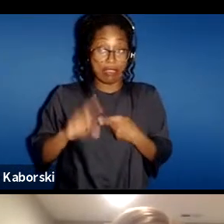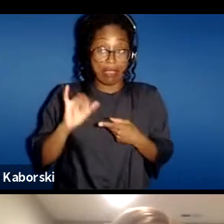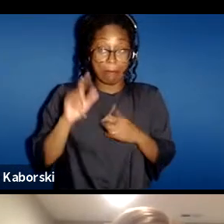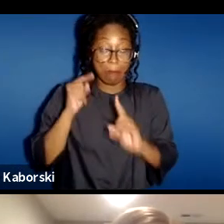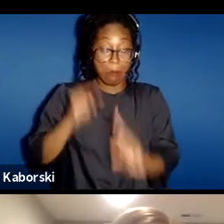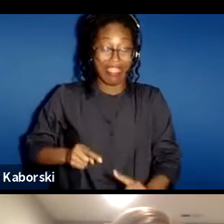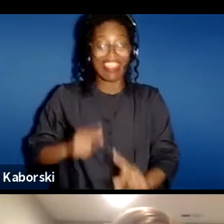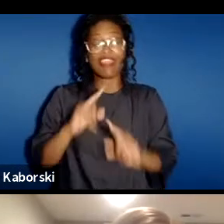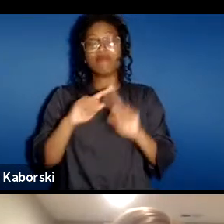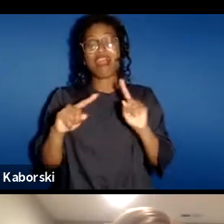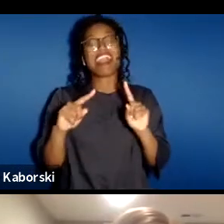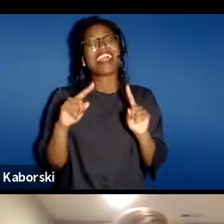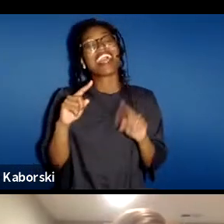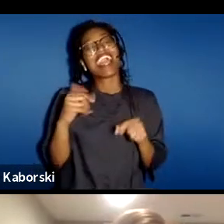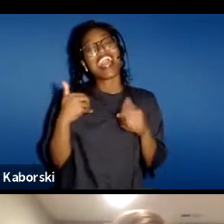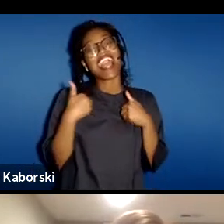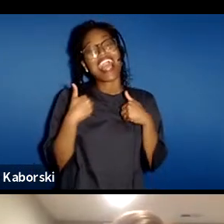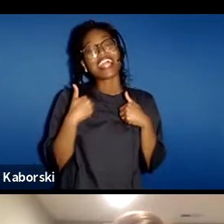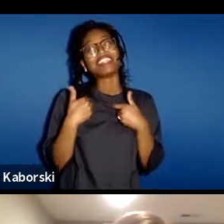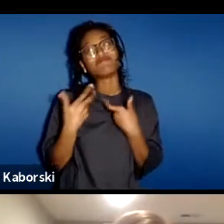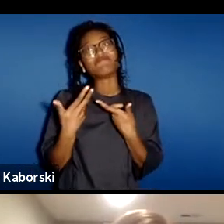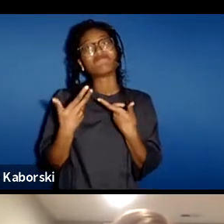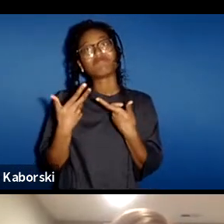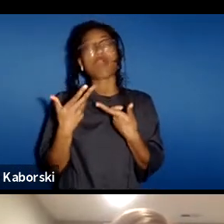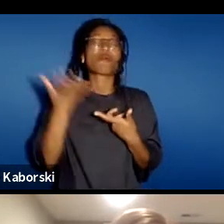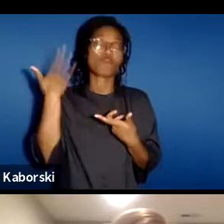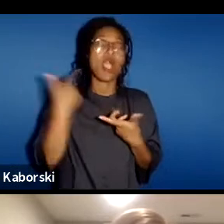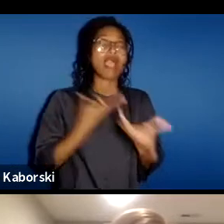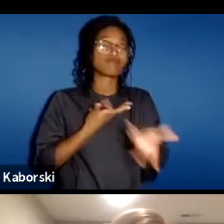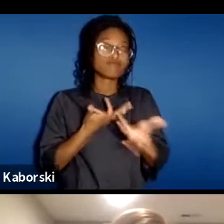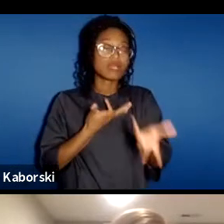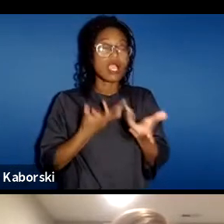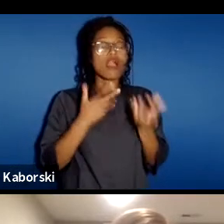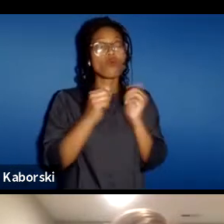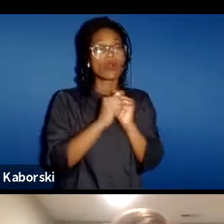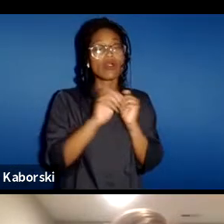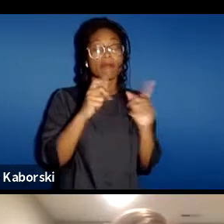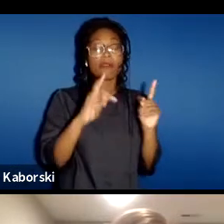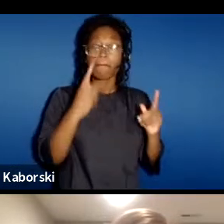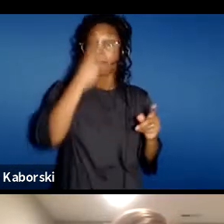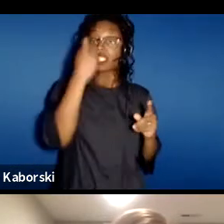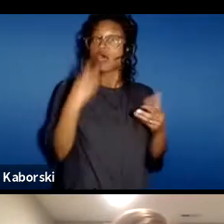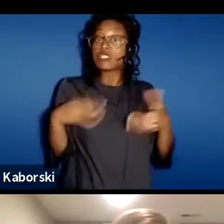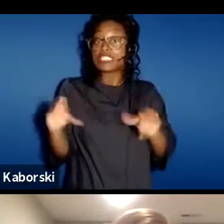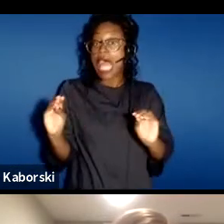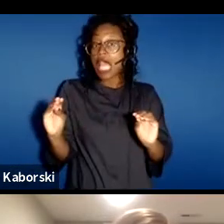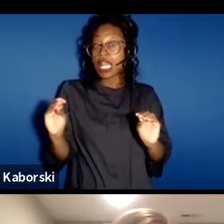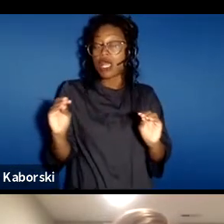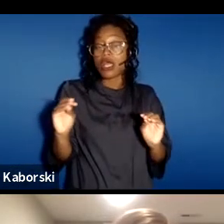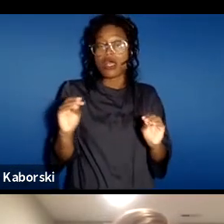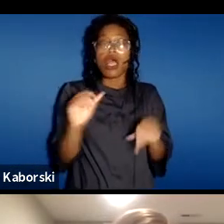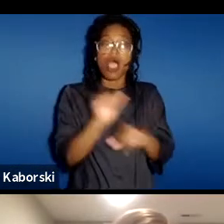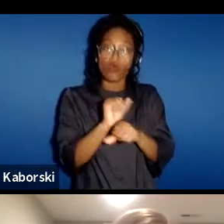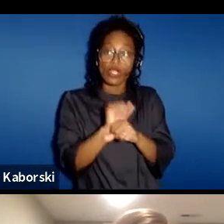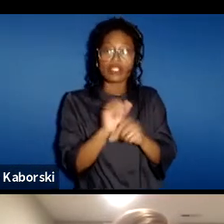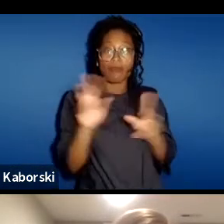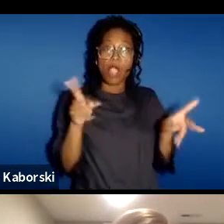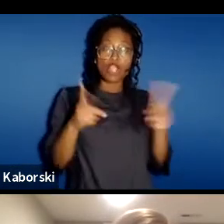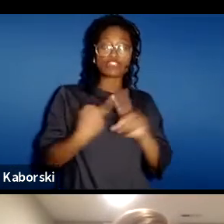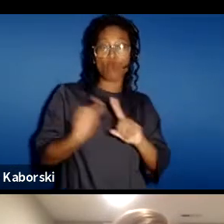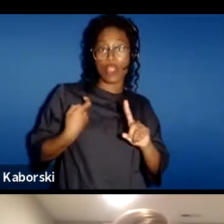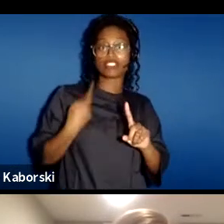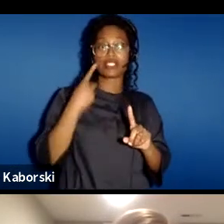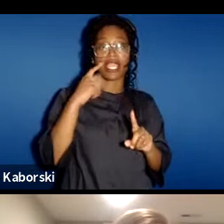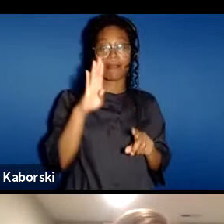I had interacted because we were retailers. We worked at the Party Source